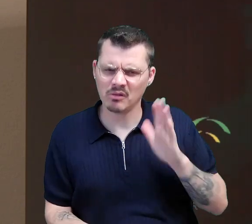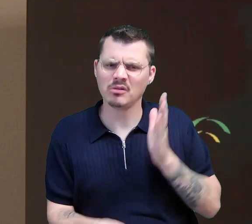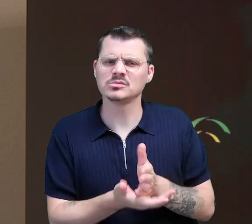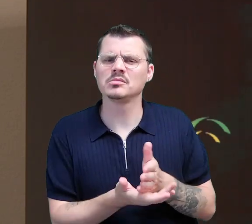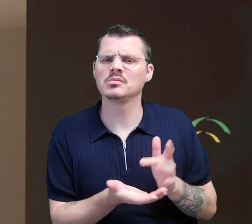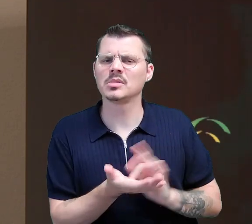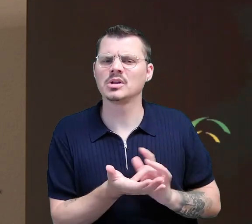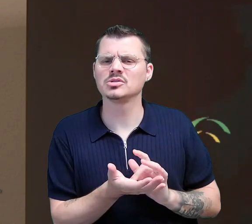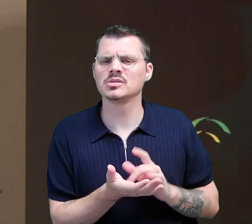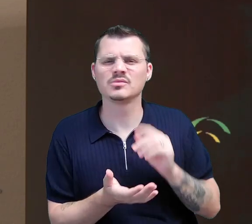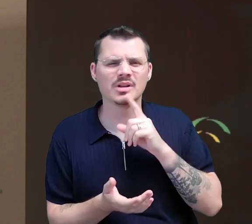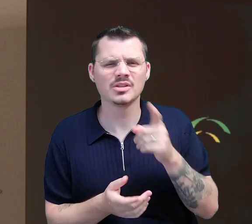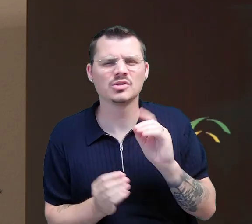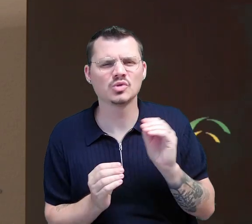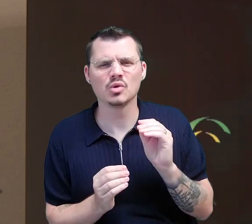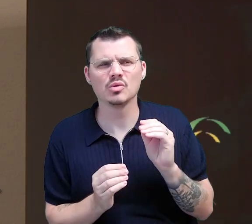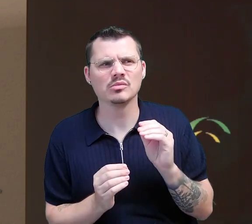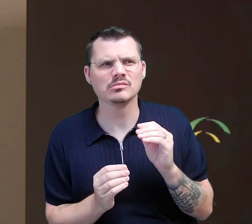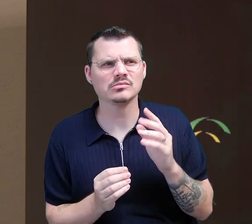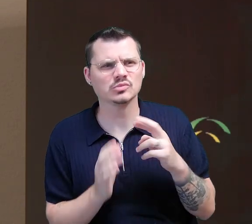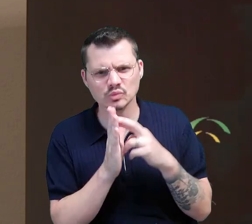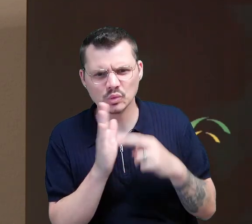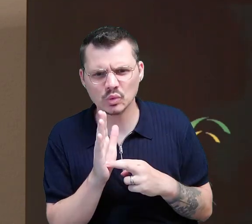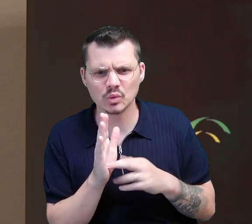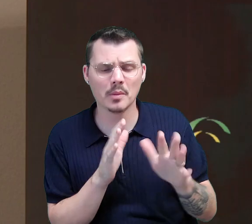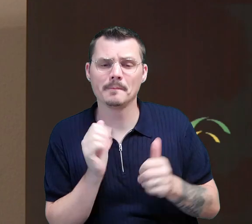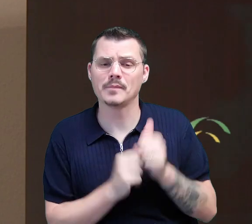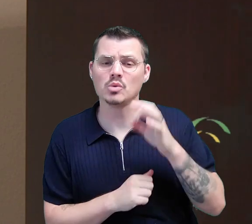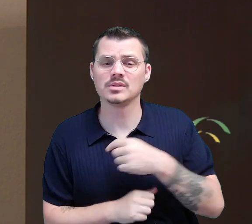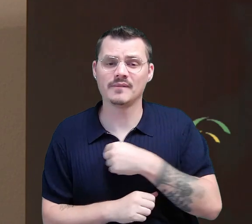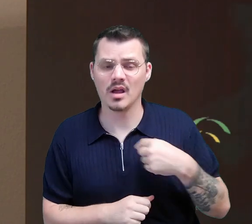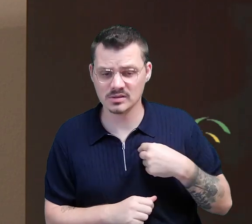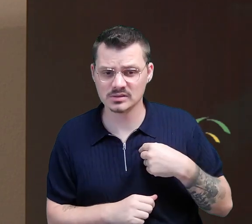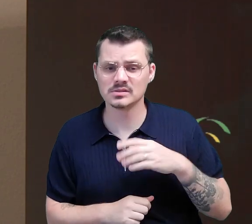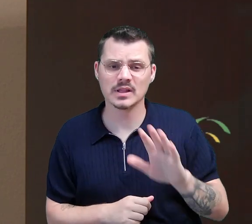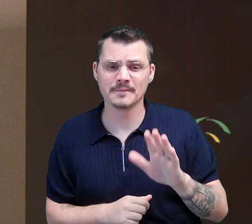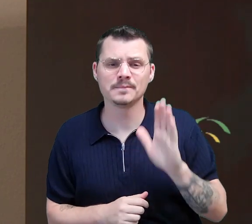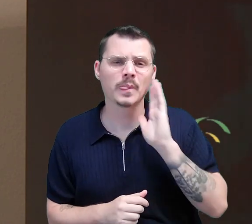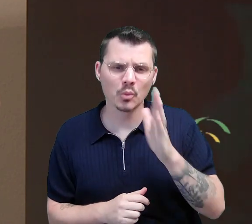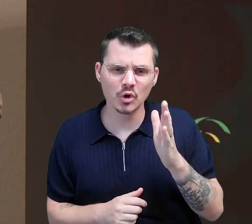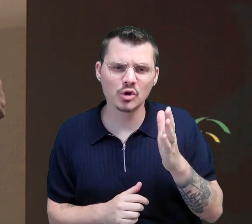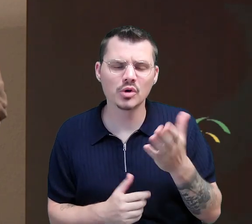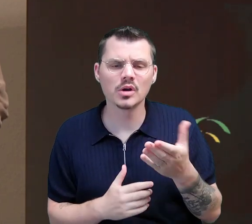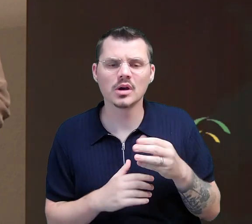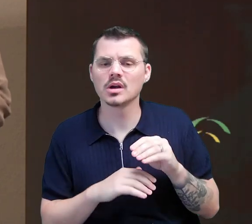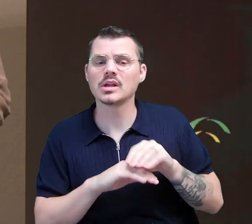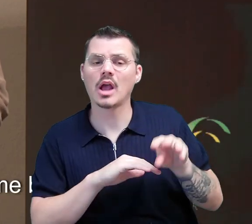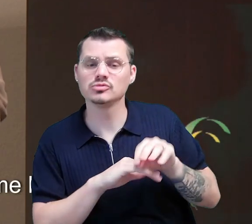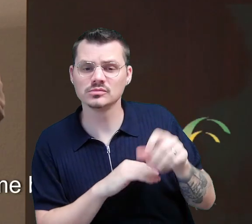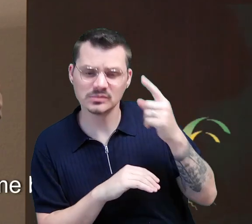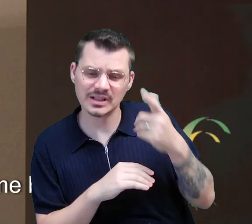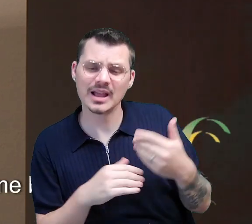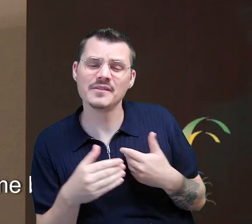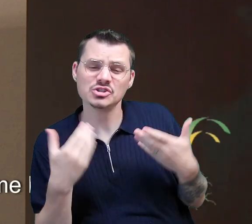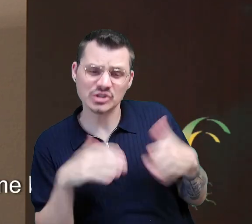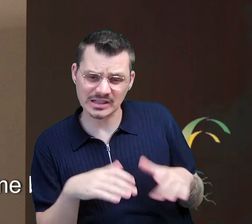the medicine? And there's no hard and fast rule. Most of us will counsel people that